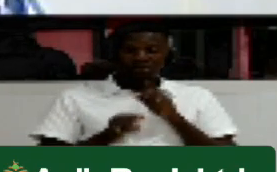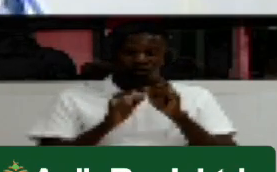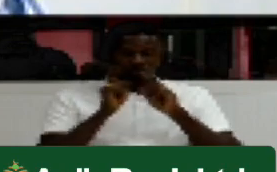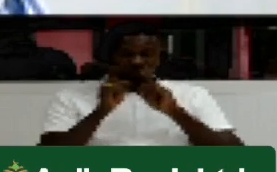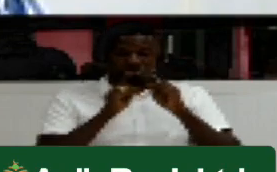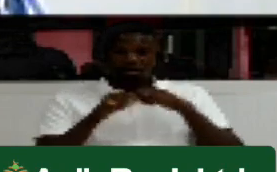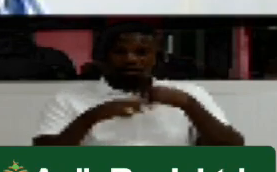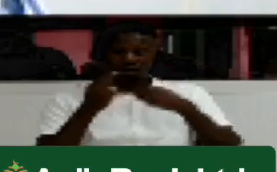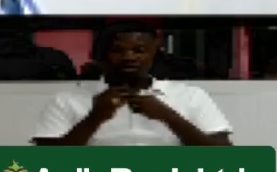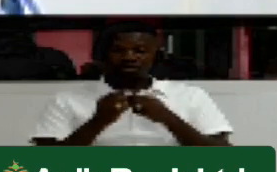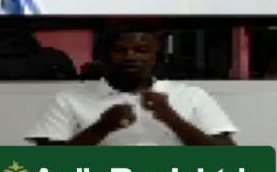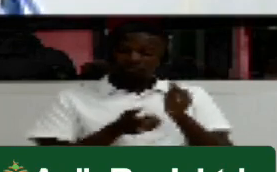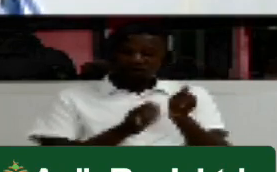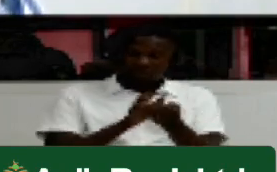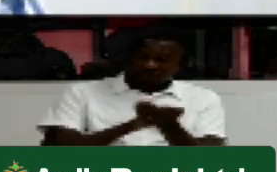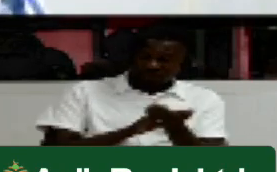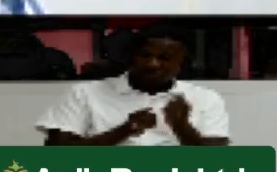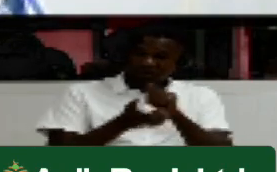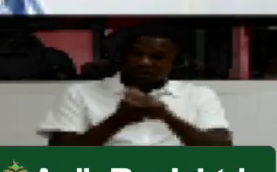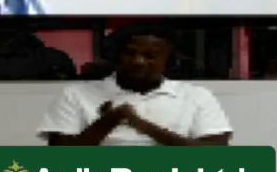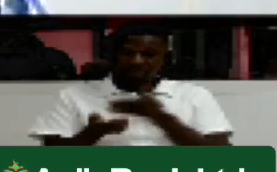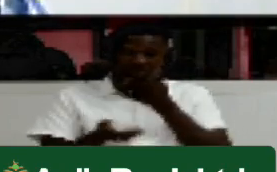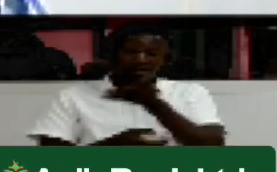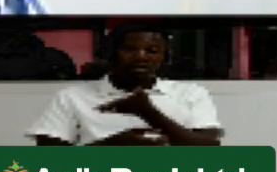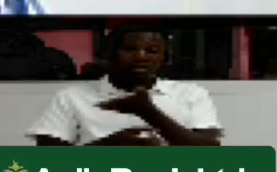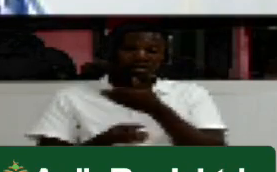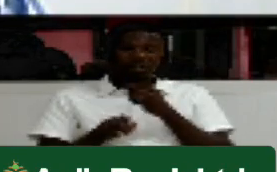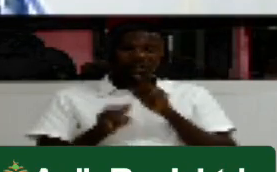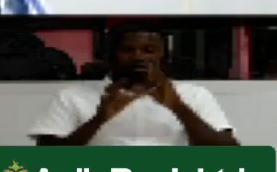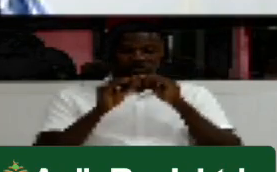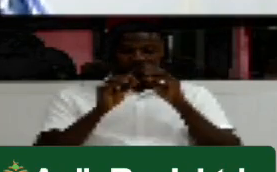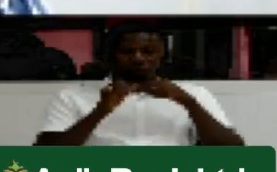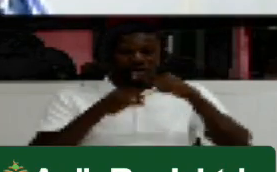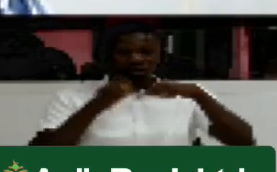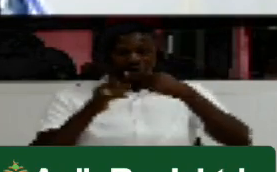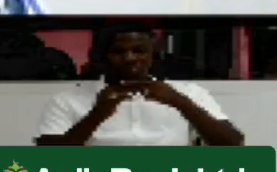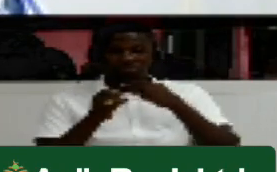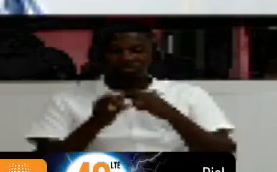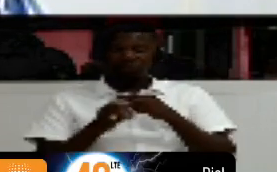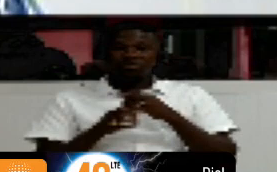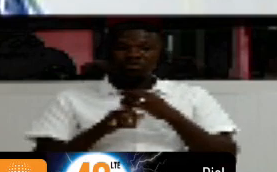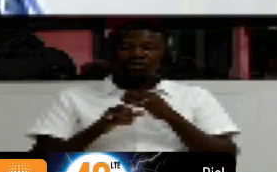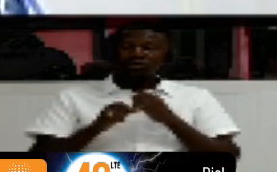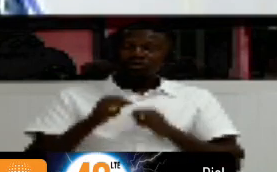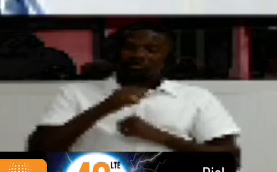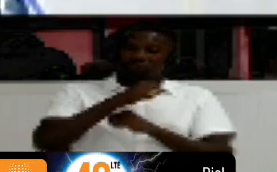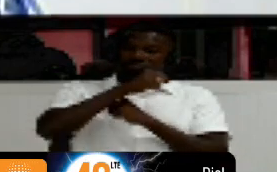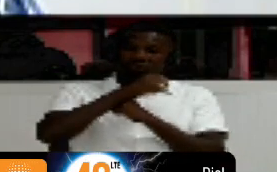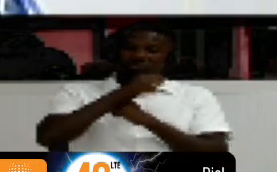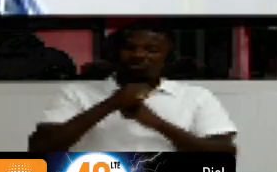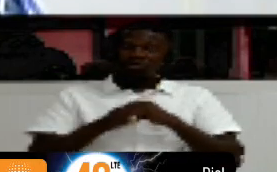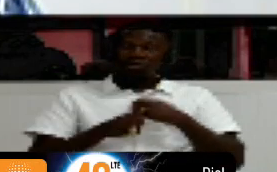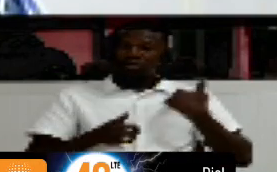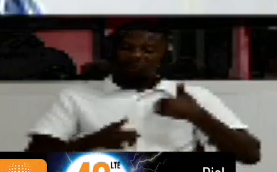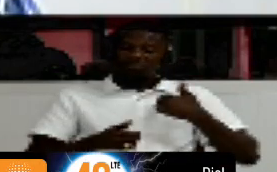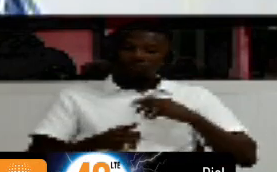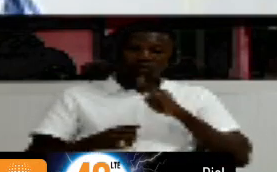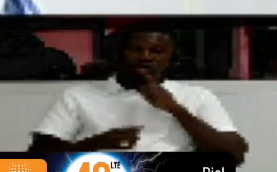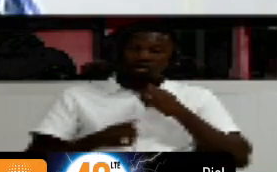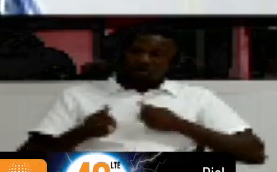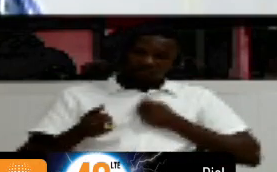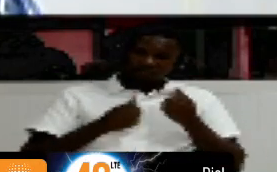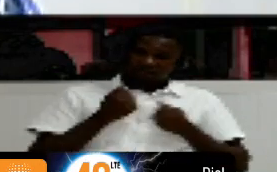about compensation in it. They've talked about to take care of the victims that are affected